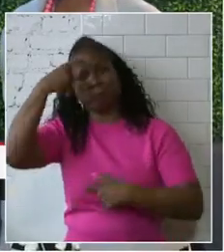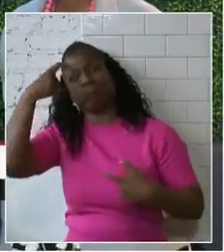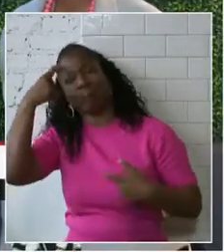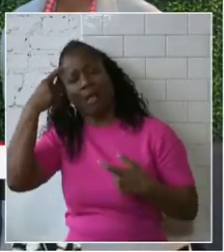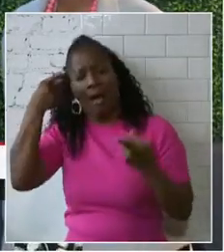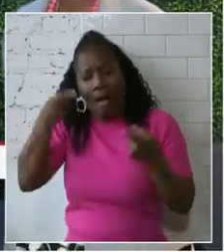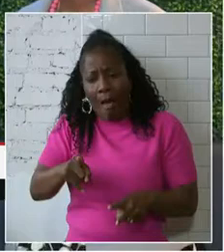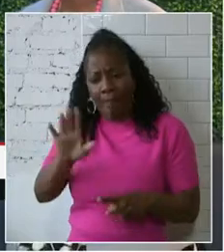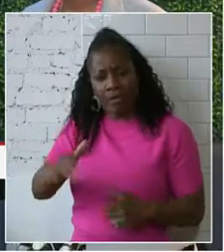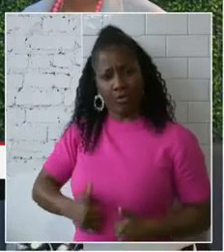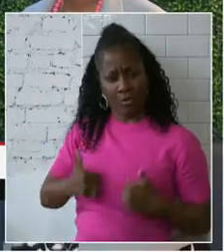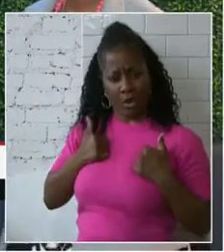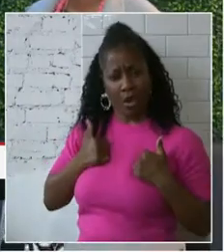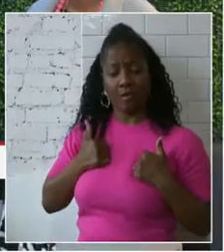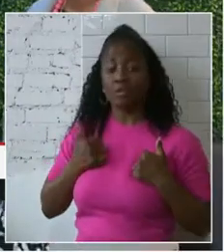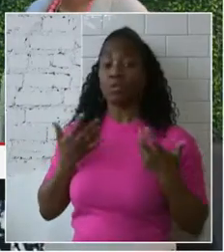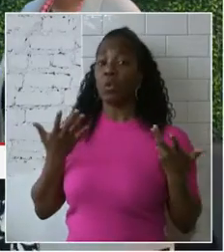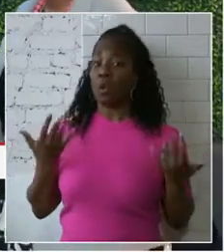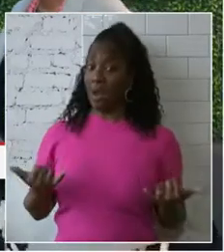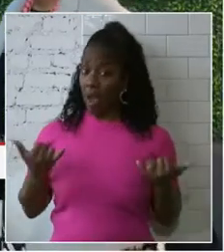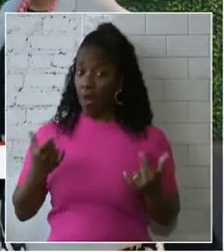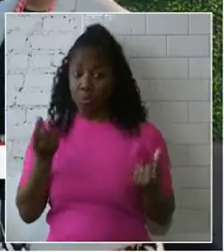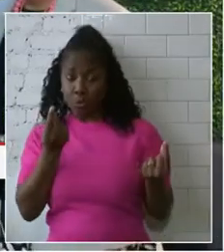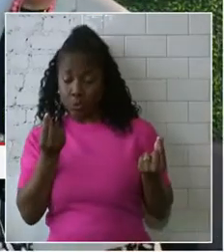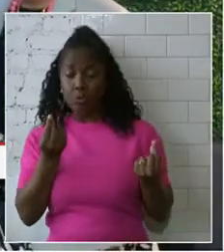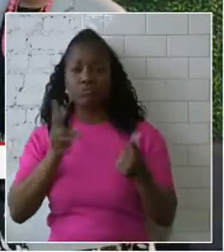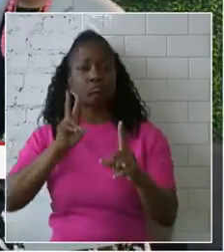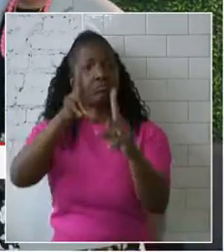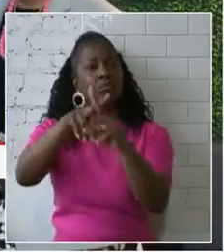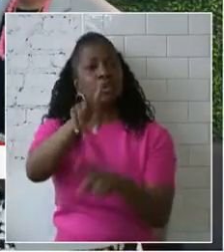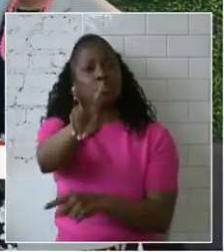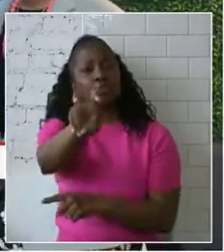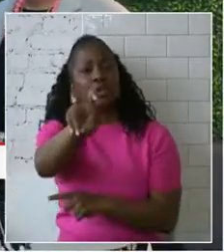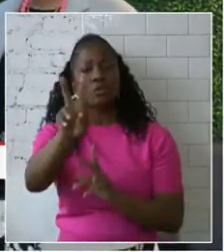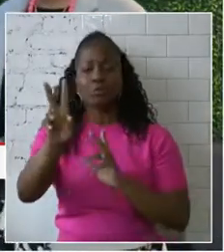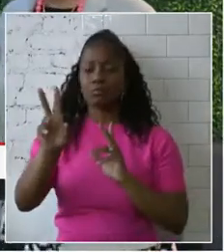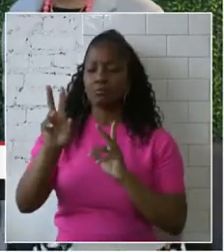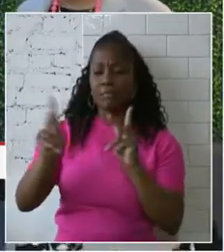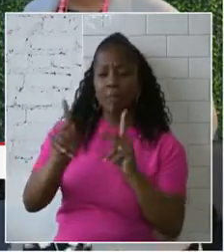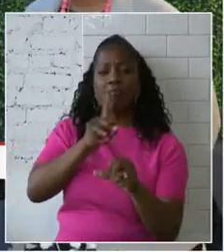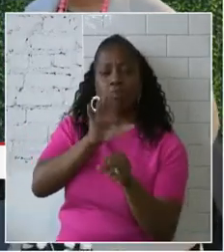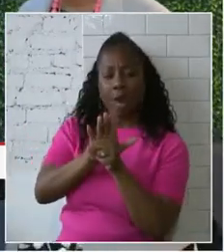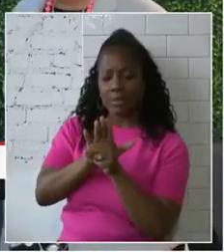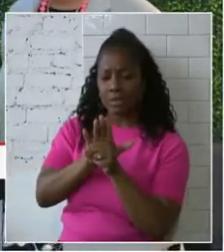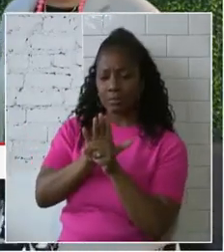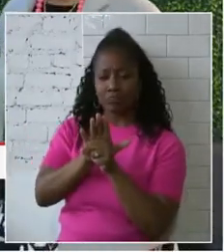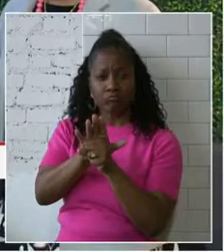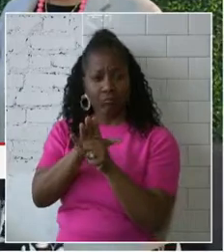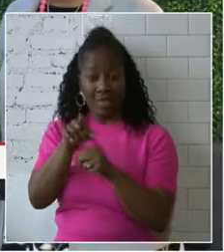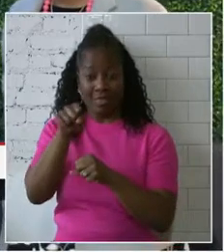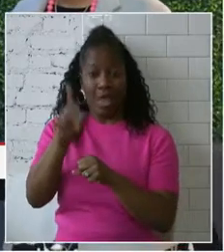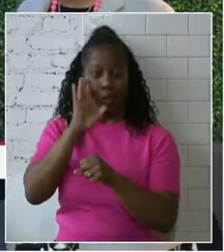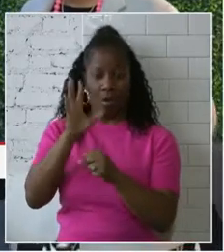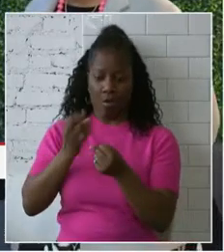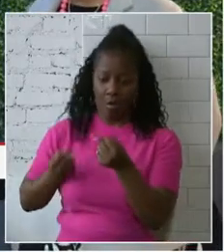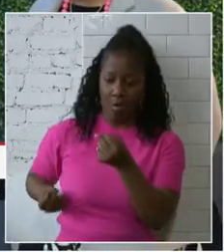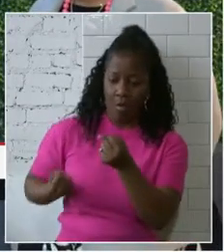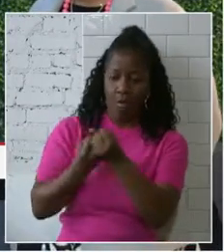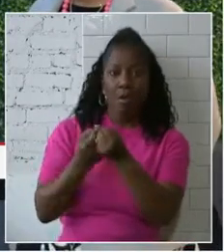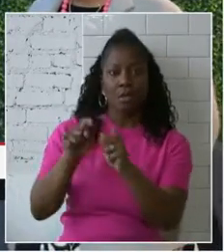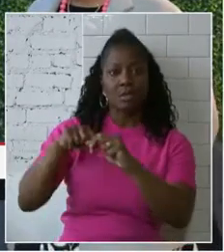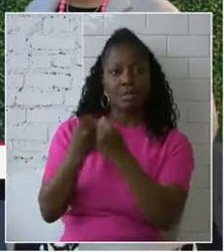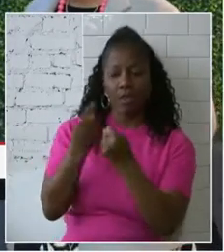this time, we have assigned roughly 200 people of promise to a support team, which includes the following: a